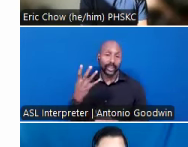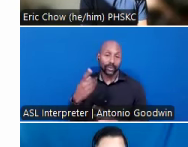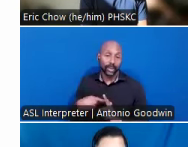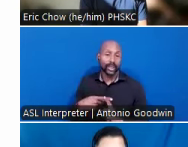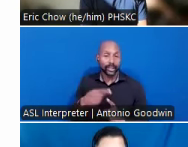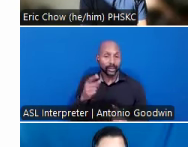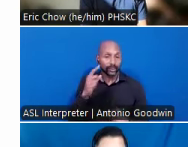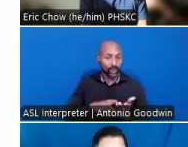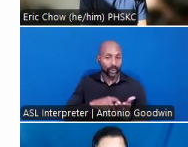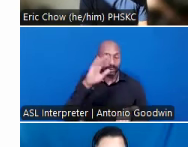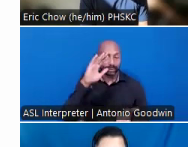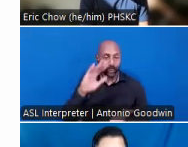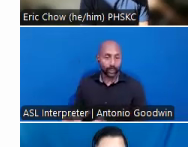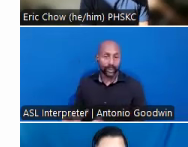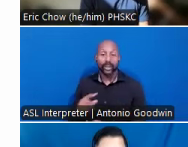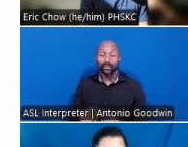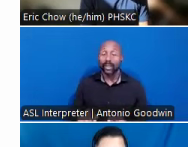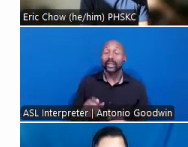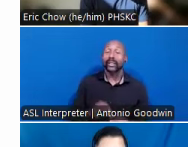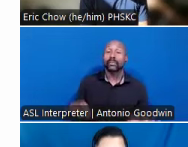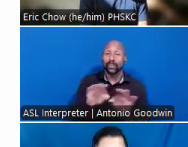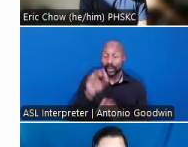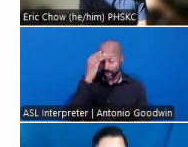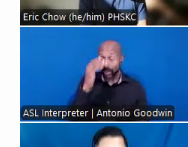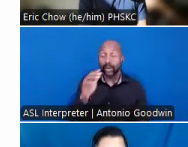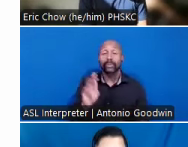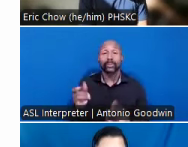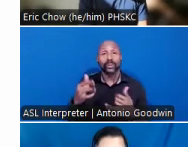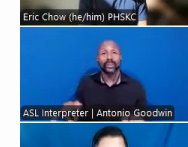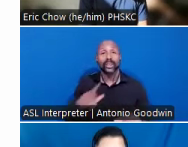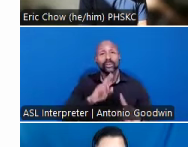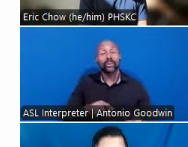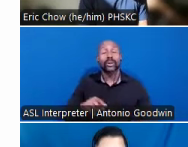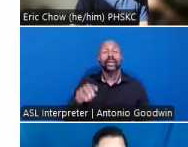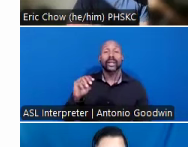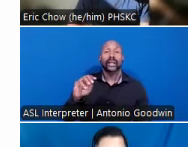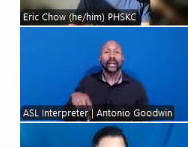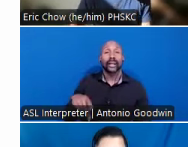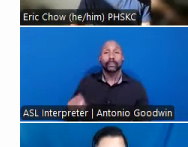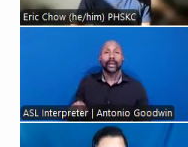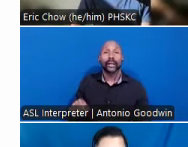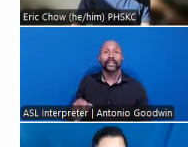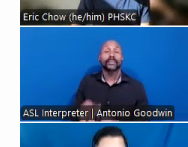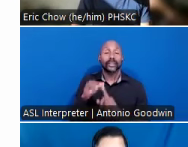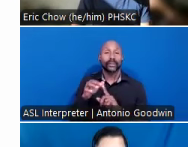to note that Mpox cases are still being reported, particularly among the high-risk